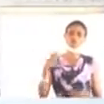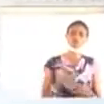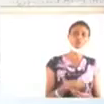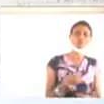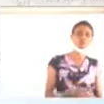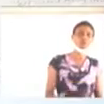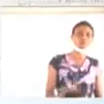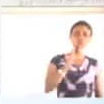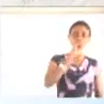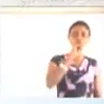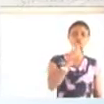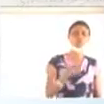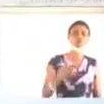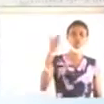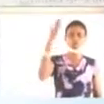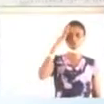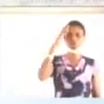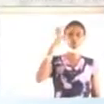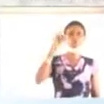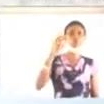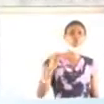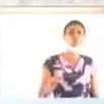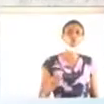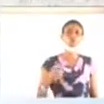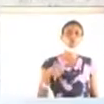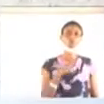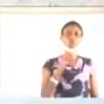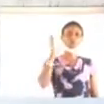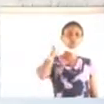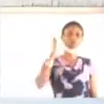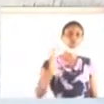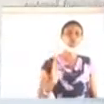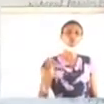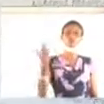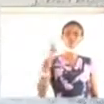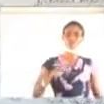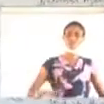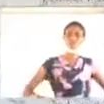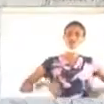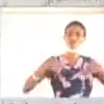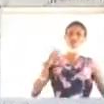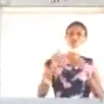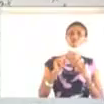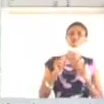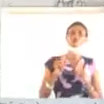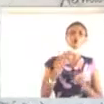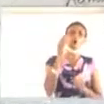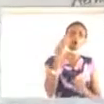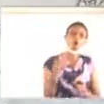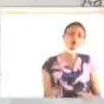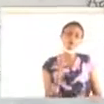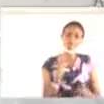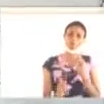Another preventive measure is that exemplary lifestyles that parents,